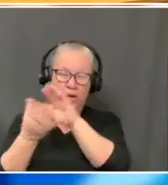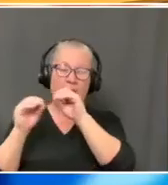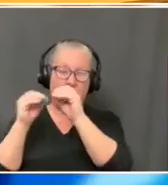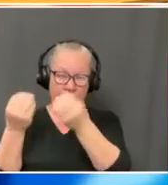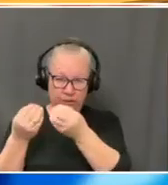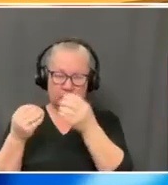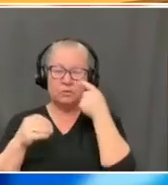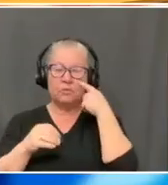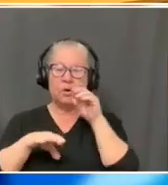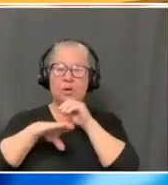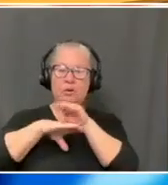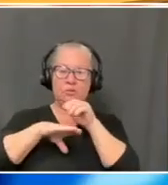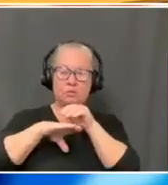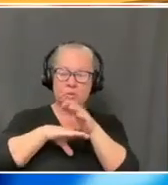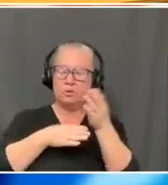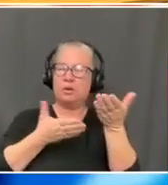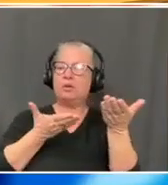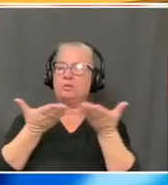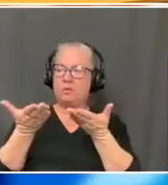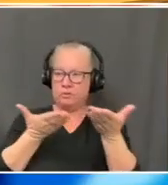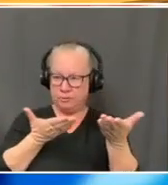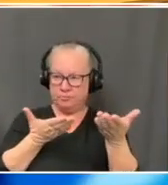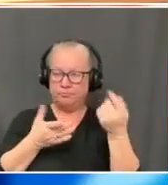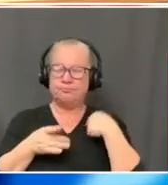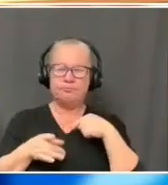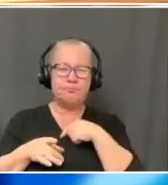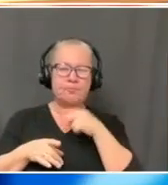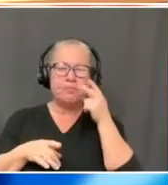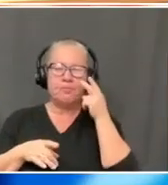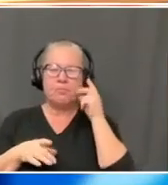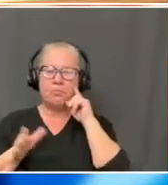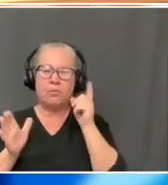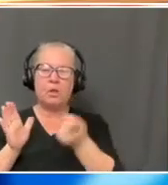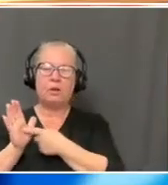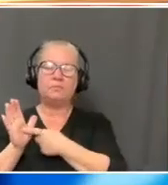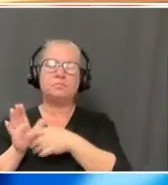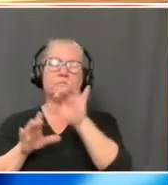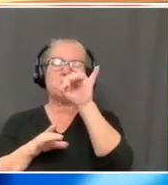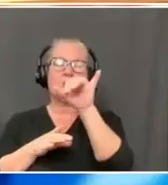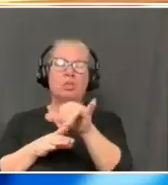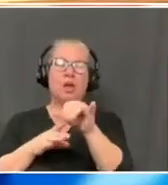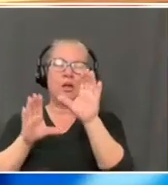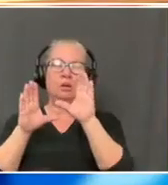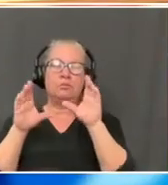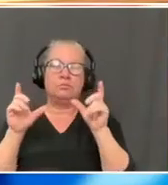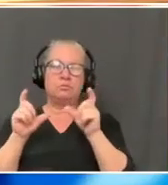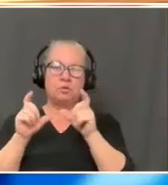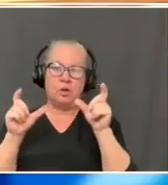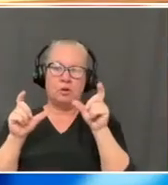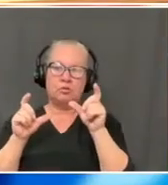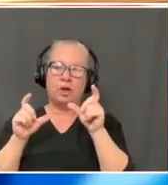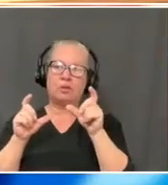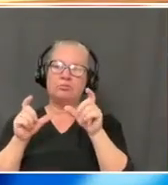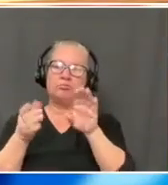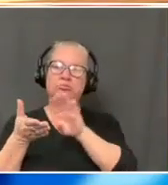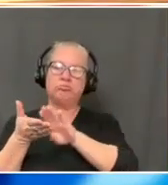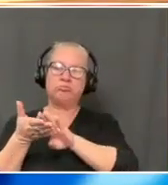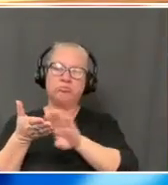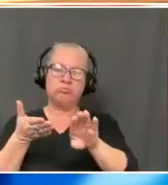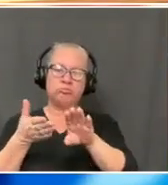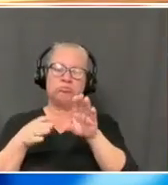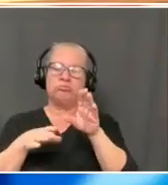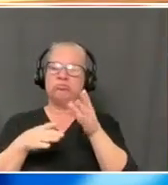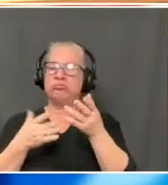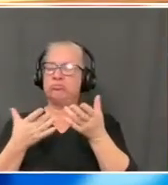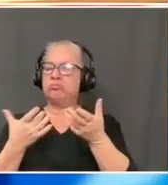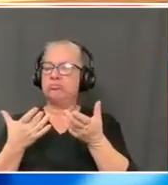wondering, are we projecting that because contracts are going to expire, we're not going to renew them? Are we projecting that